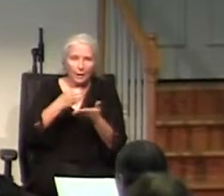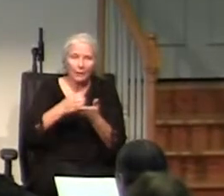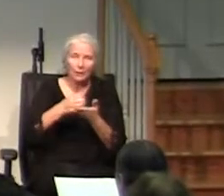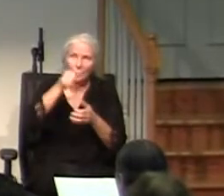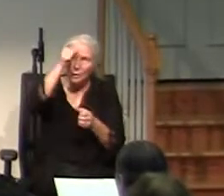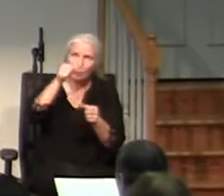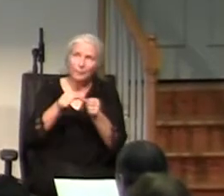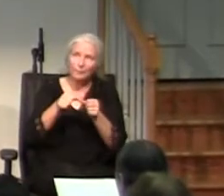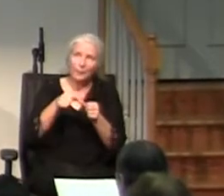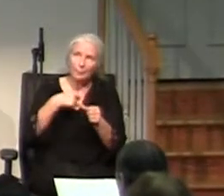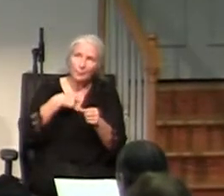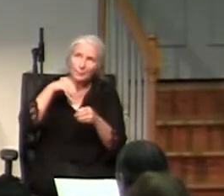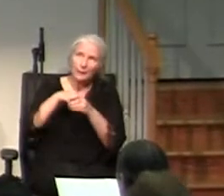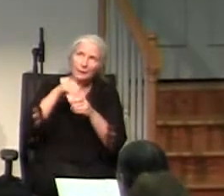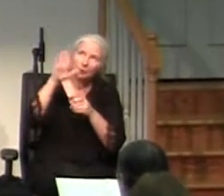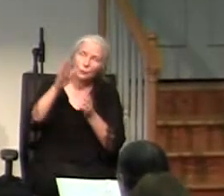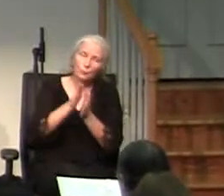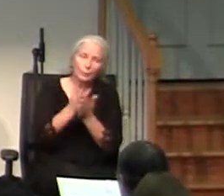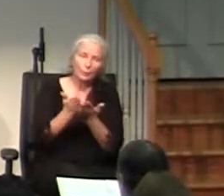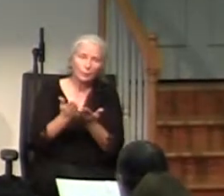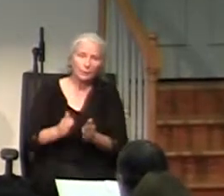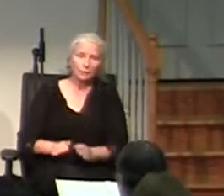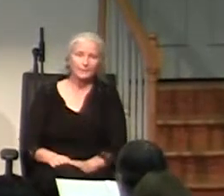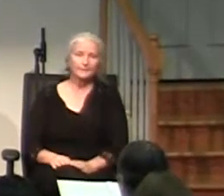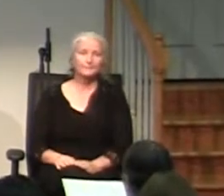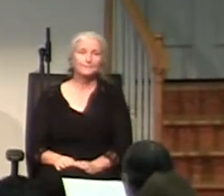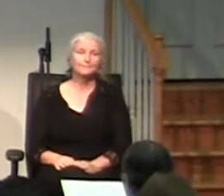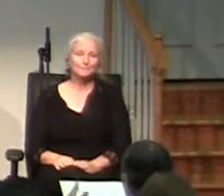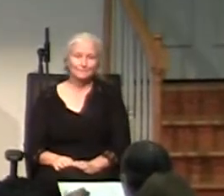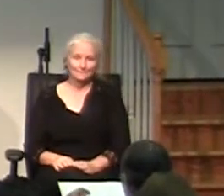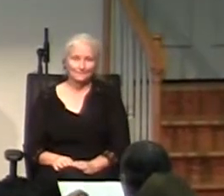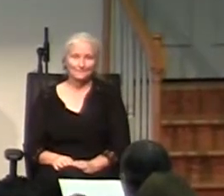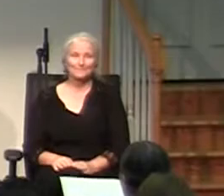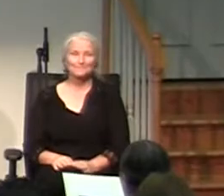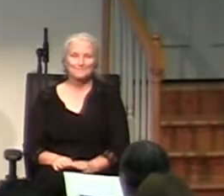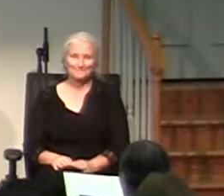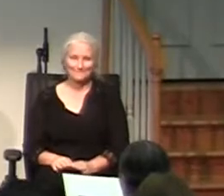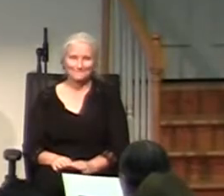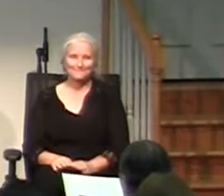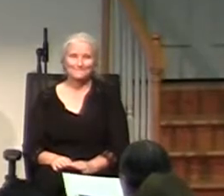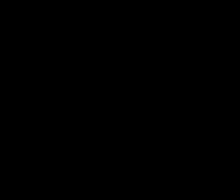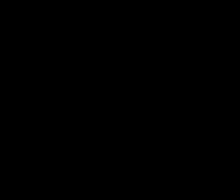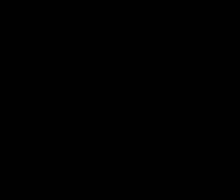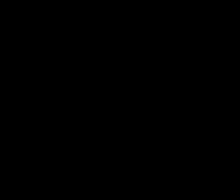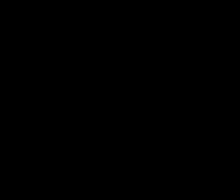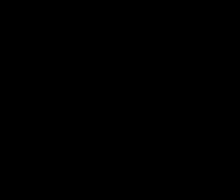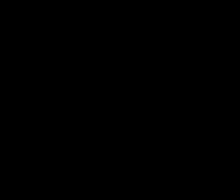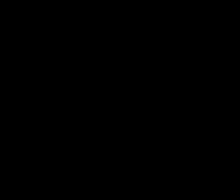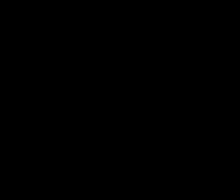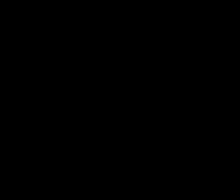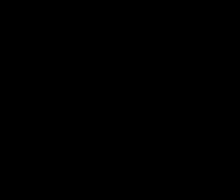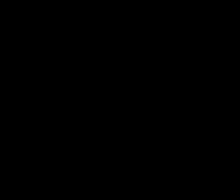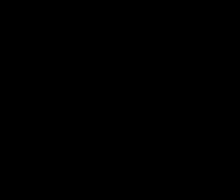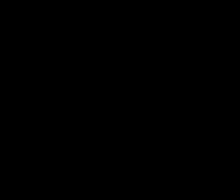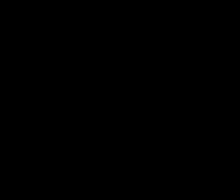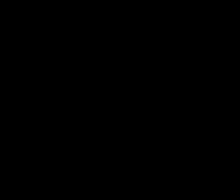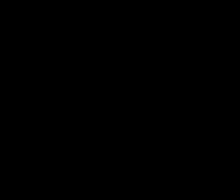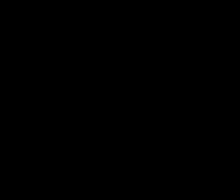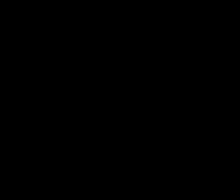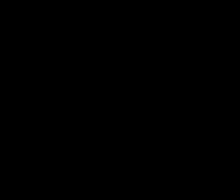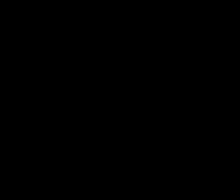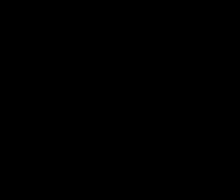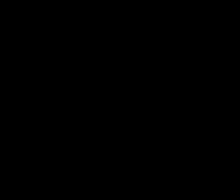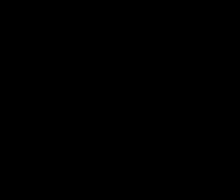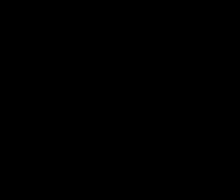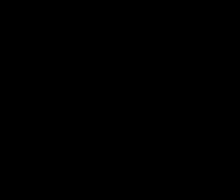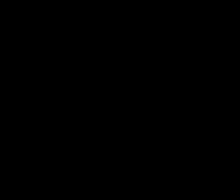they not written there? And so this is one of the books that will be opened in the judgment. Now, concerning the record of sin